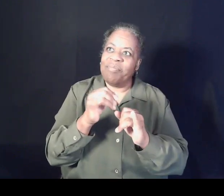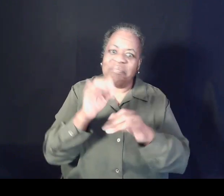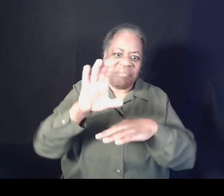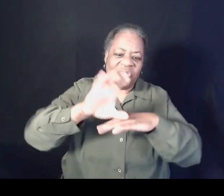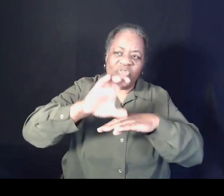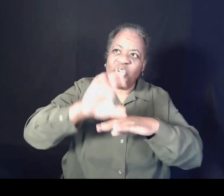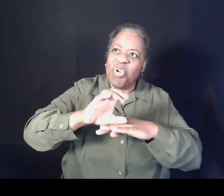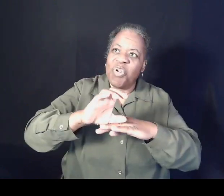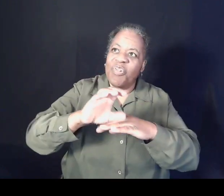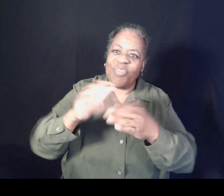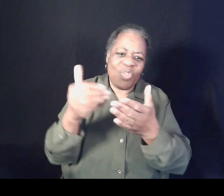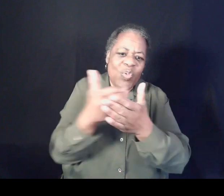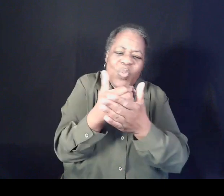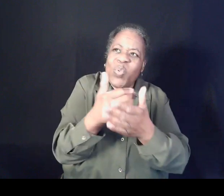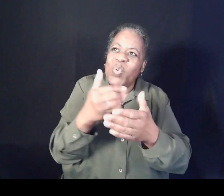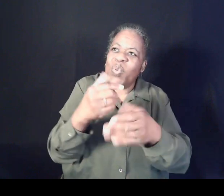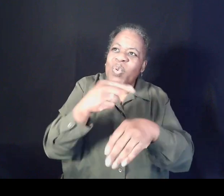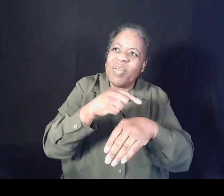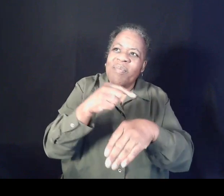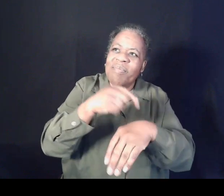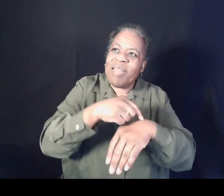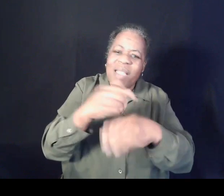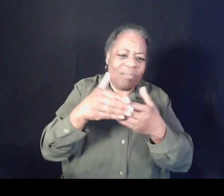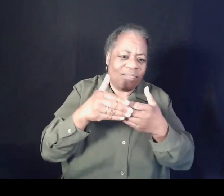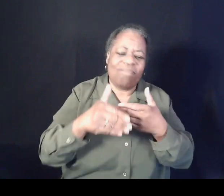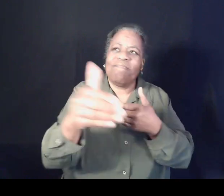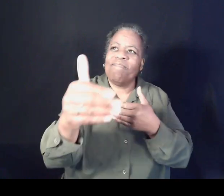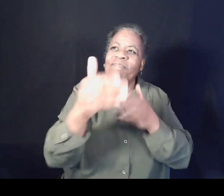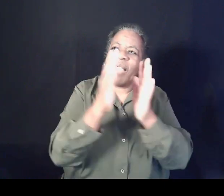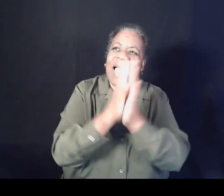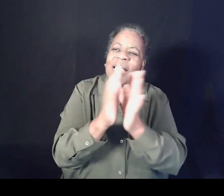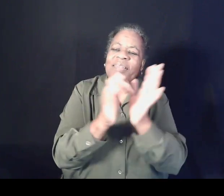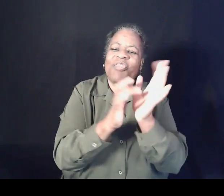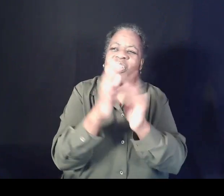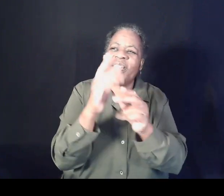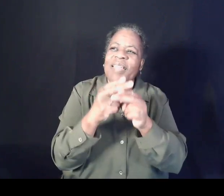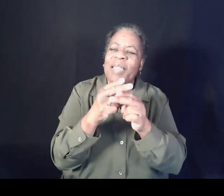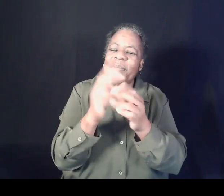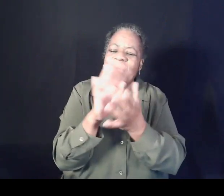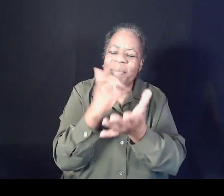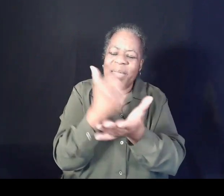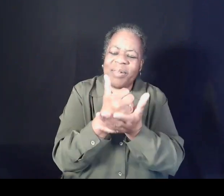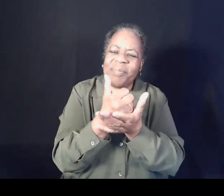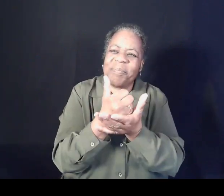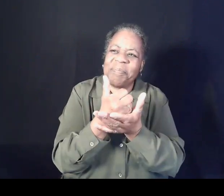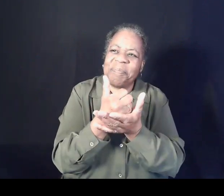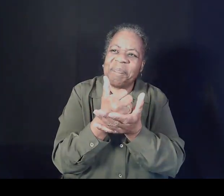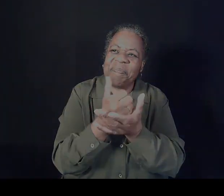into this new season ahead. We ask you for this in Jesus' name. Amen.